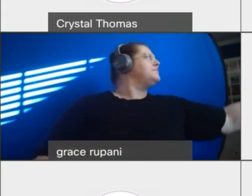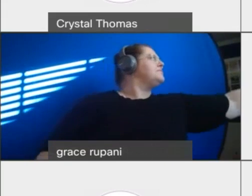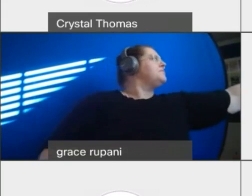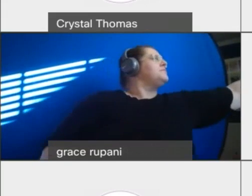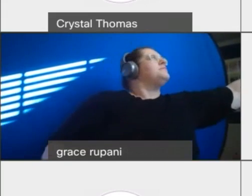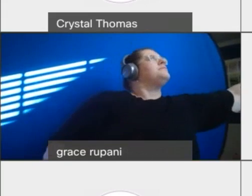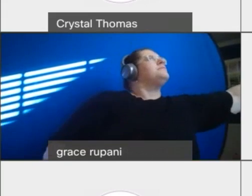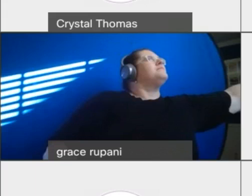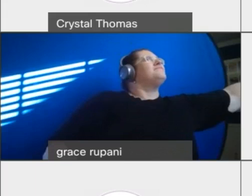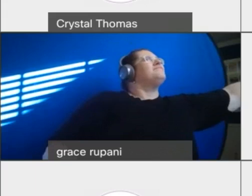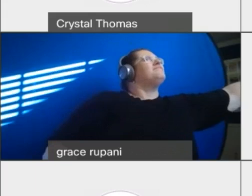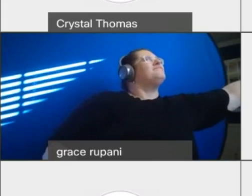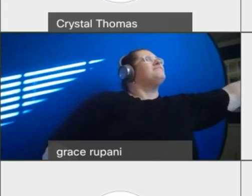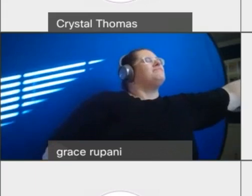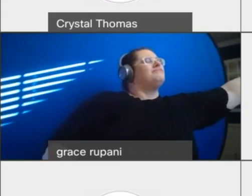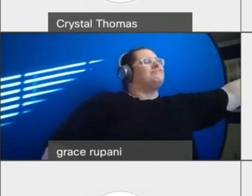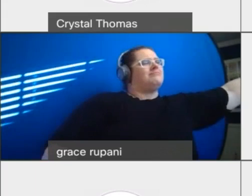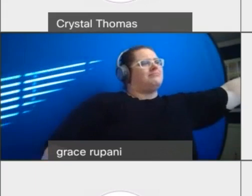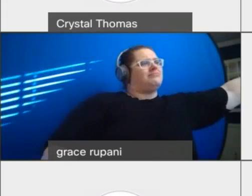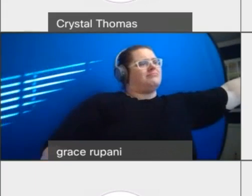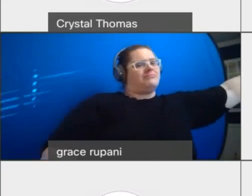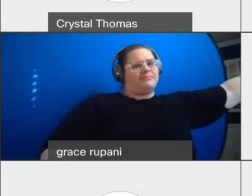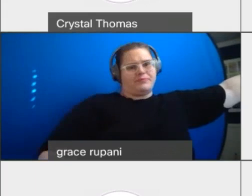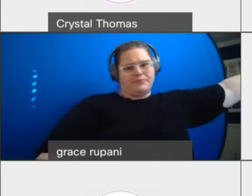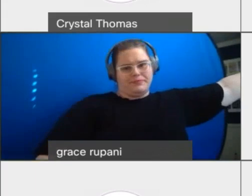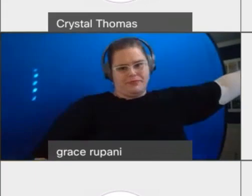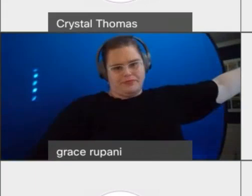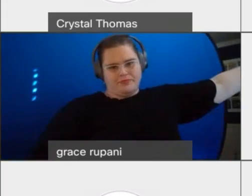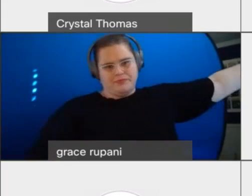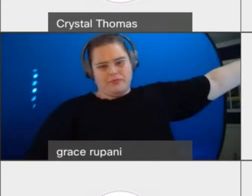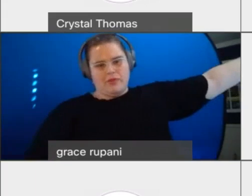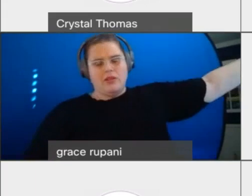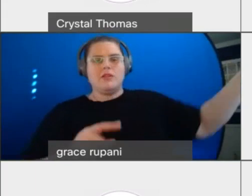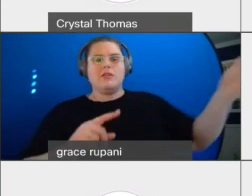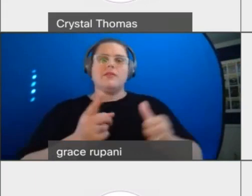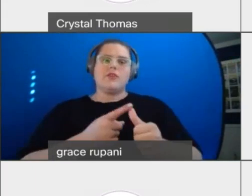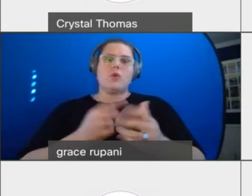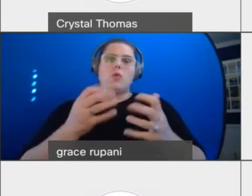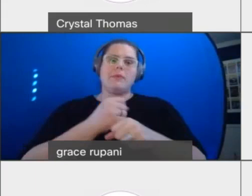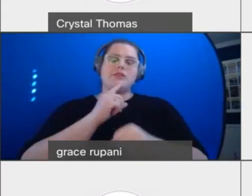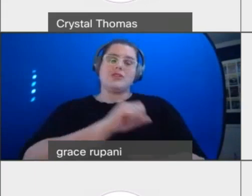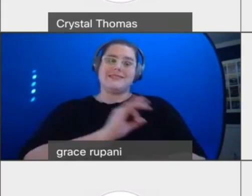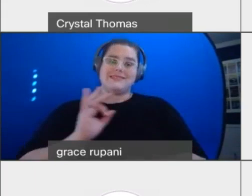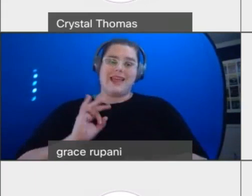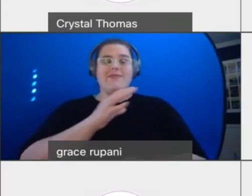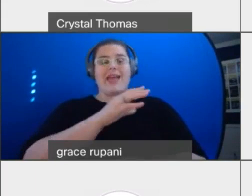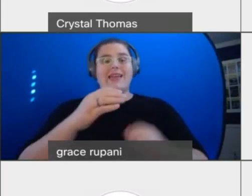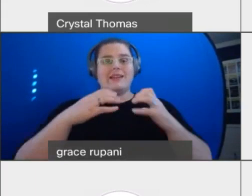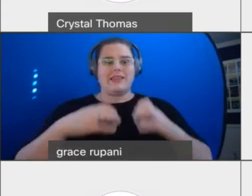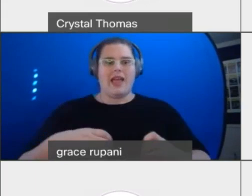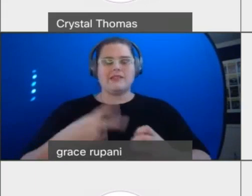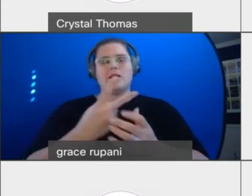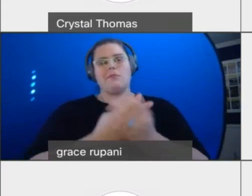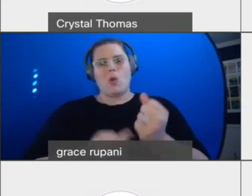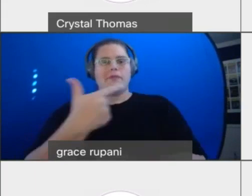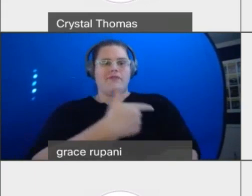staff and clients, hopefully maybe they can be vaccinated together. So if you think about just being